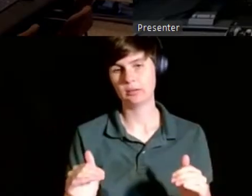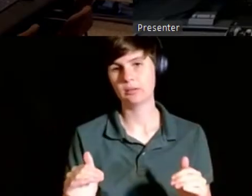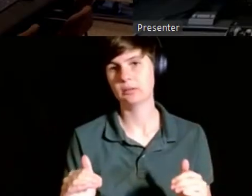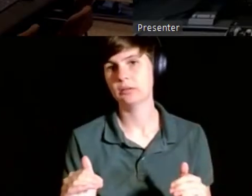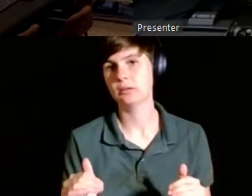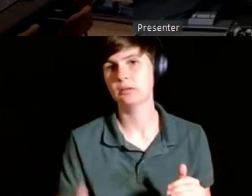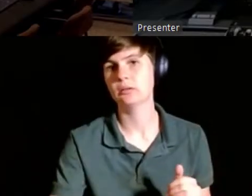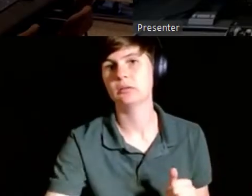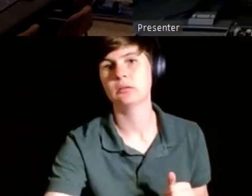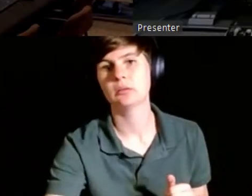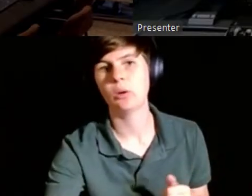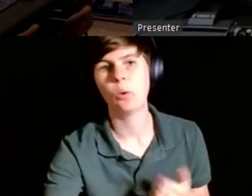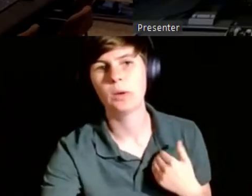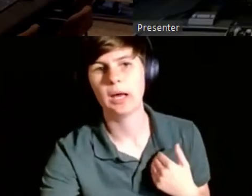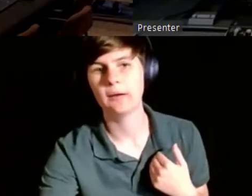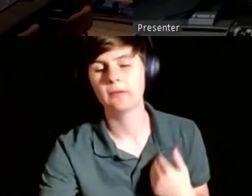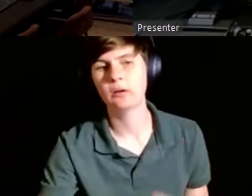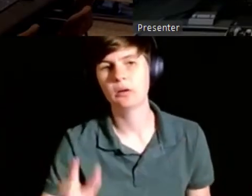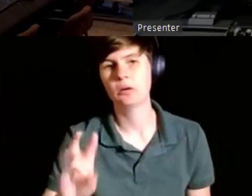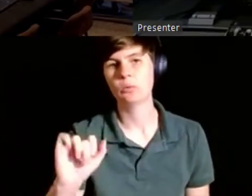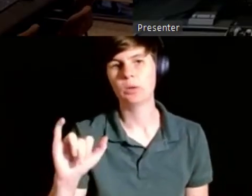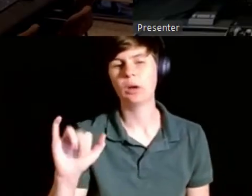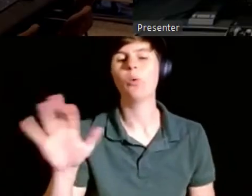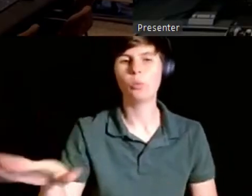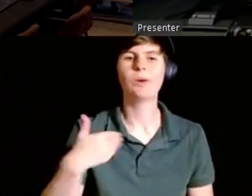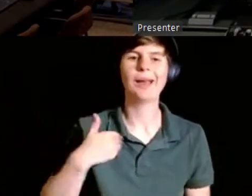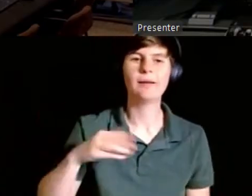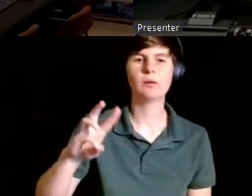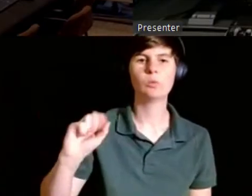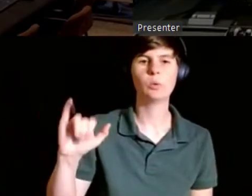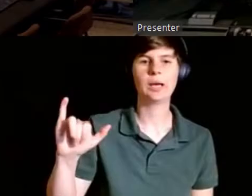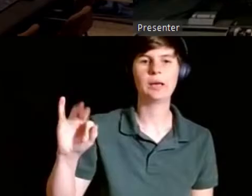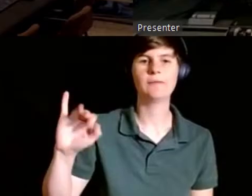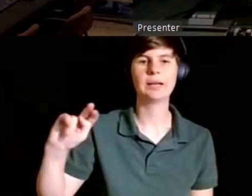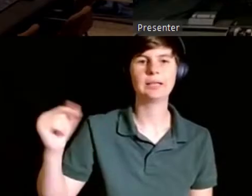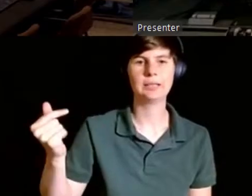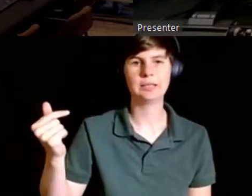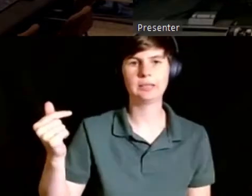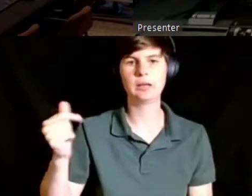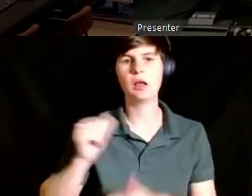Irma, we have the wayfinding subcommittee. We have the wayfinding subcommittee report.